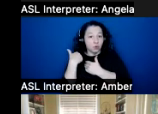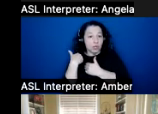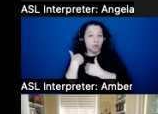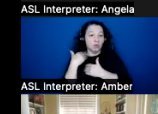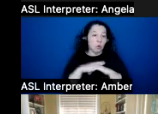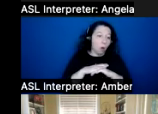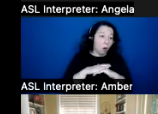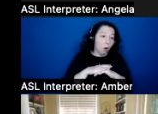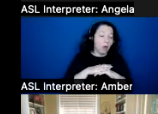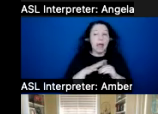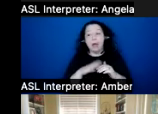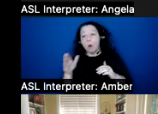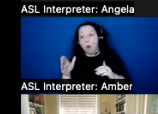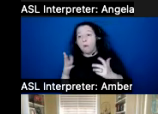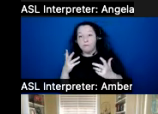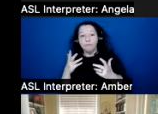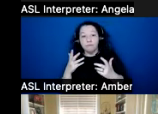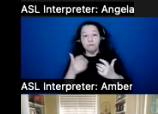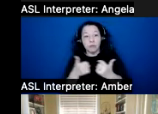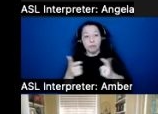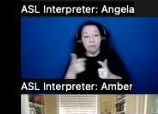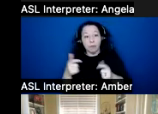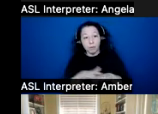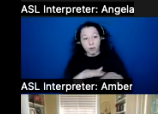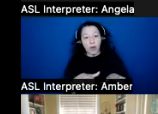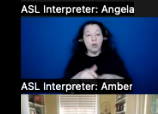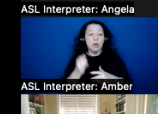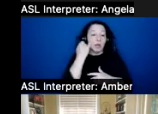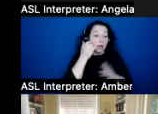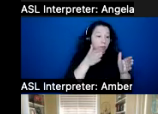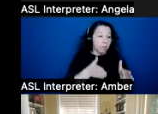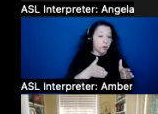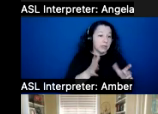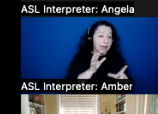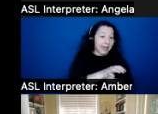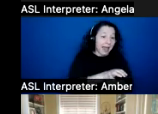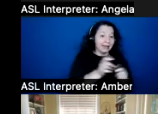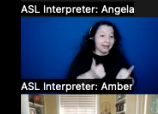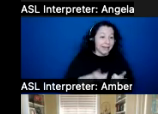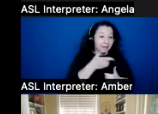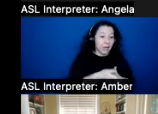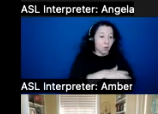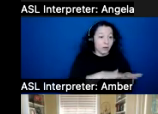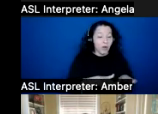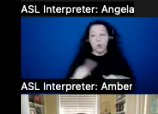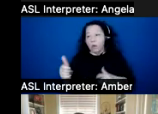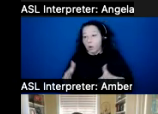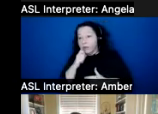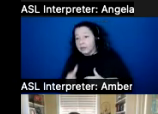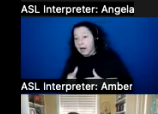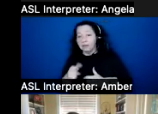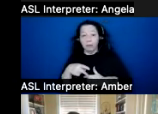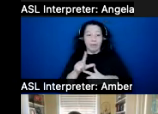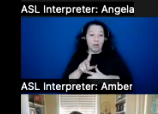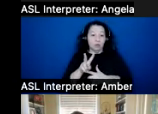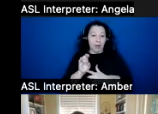person who was attacked lives on the reservation but the other person doesn't. So it's just PL 280